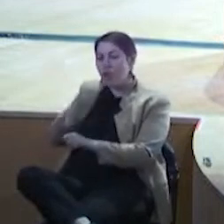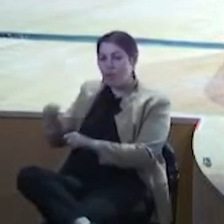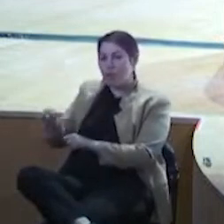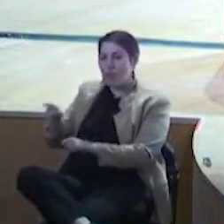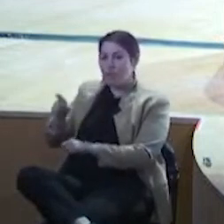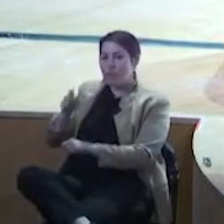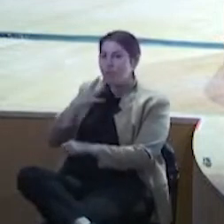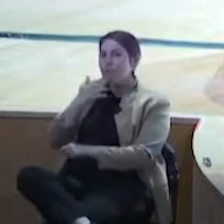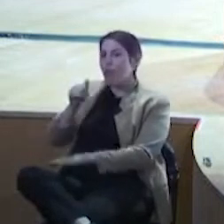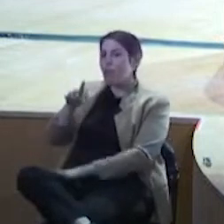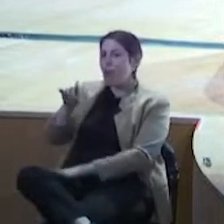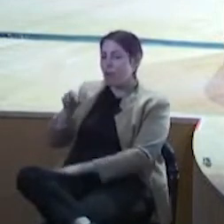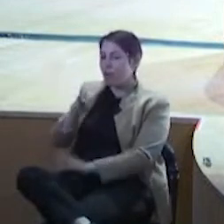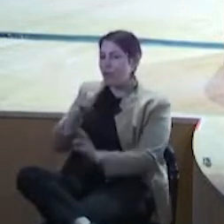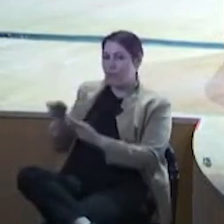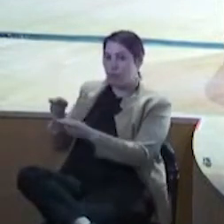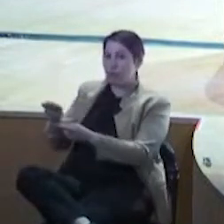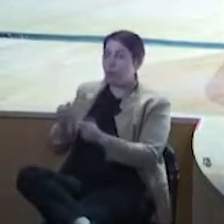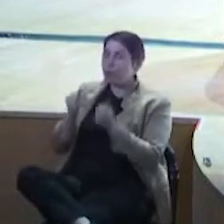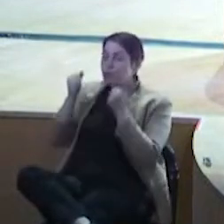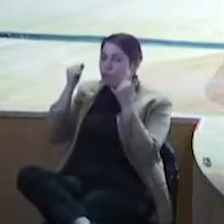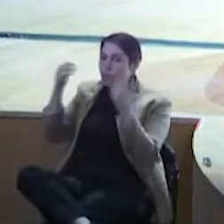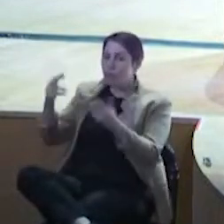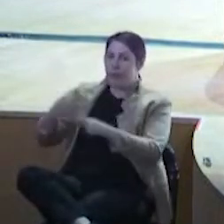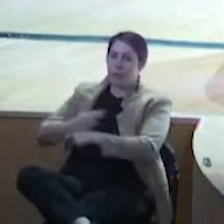many users,